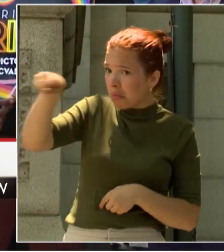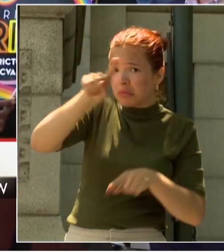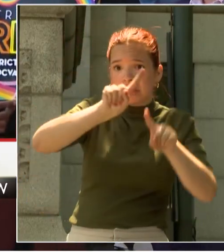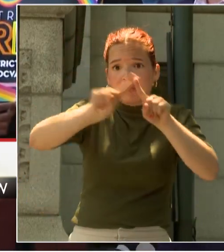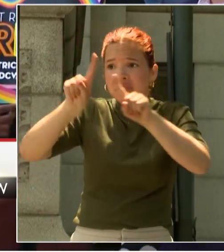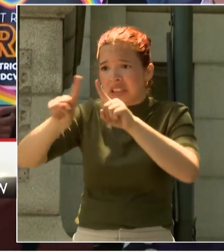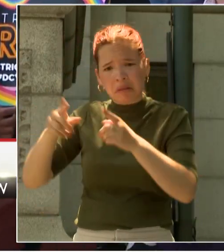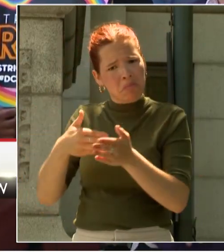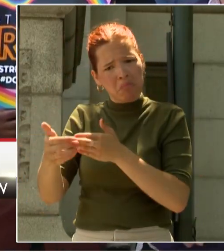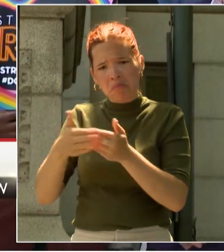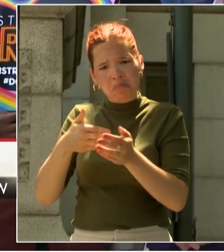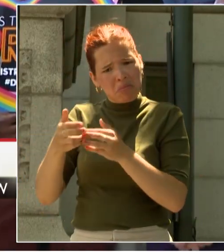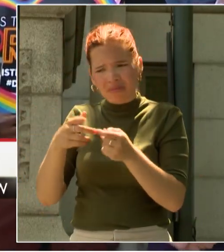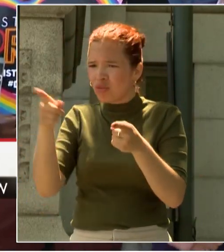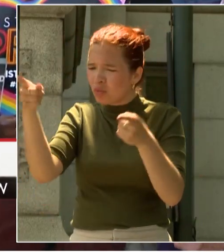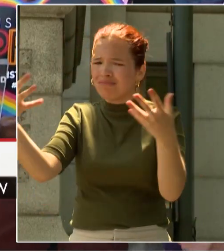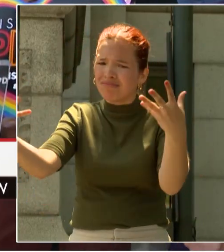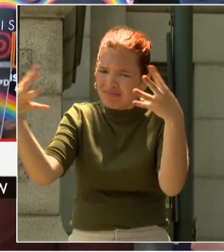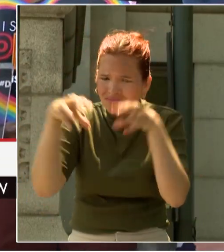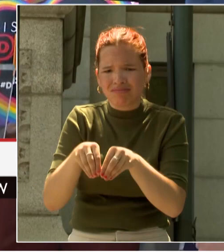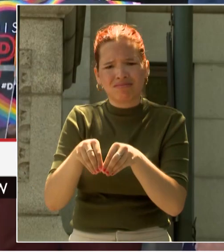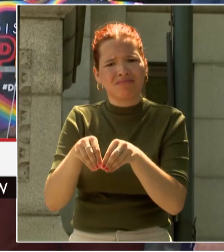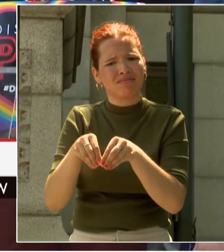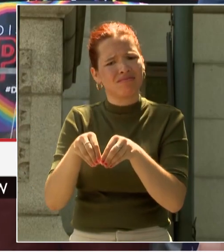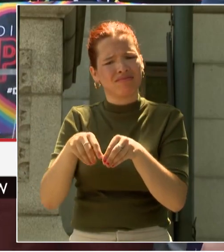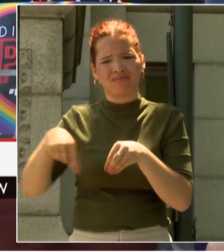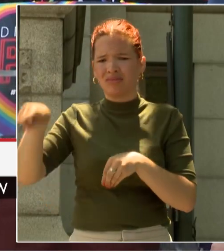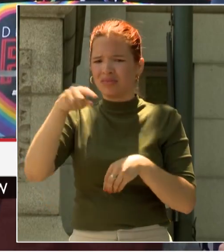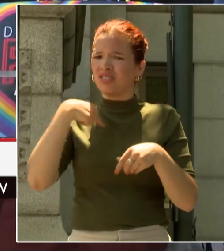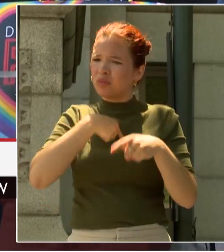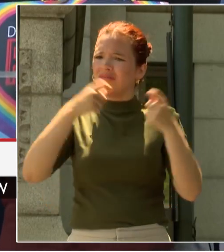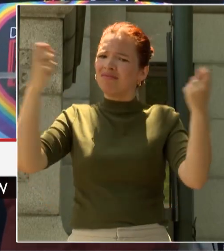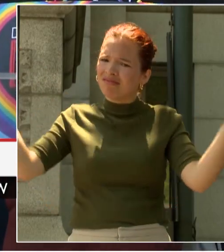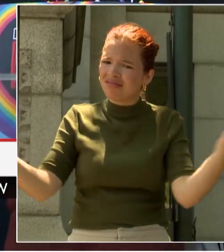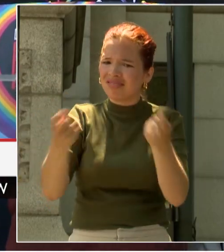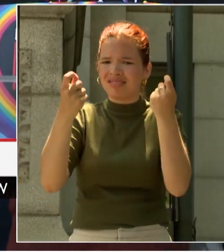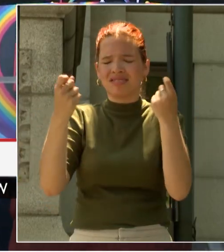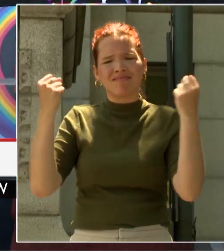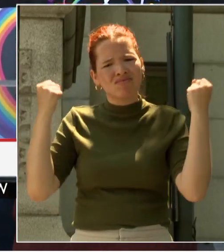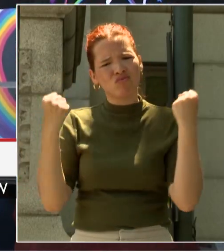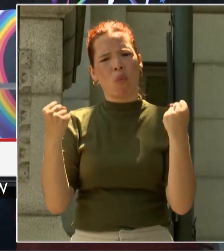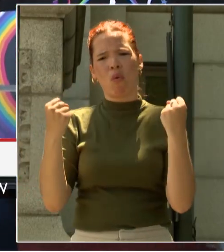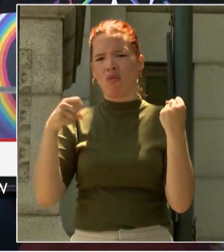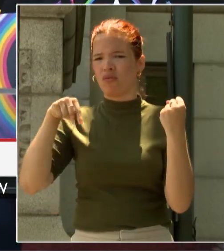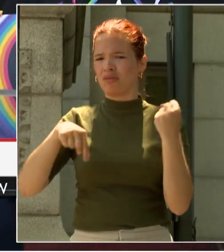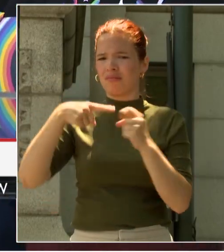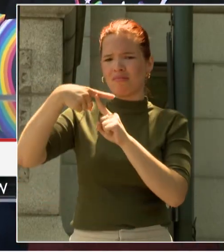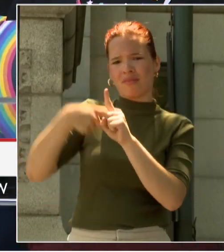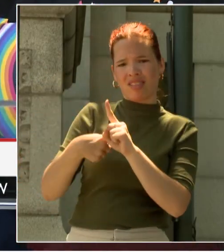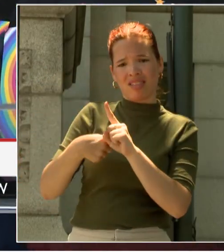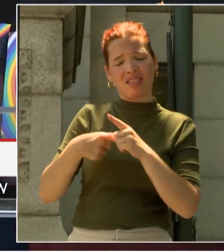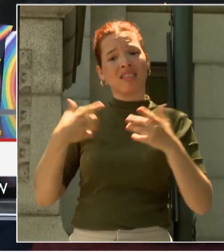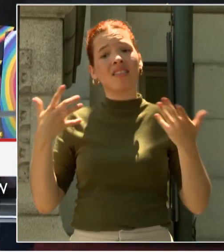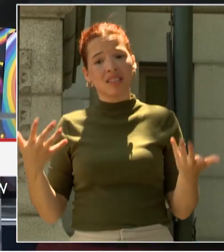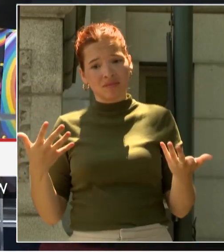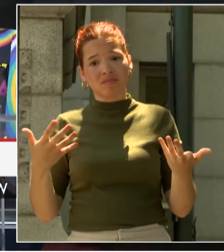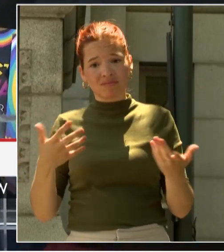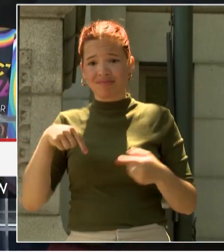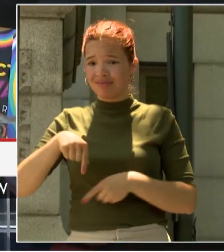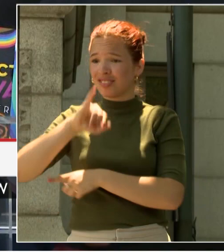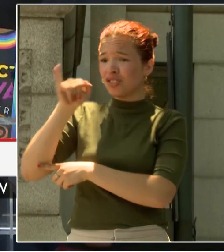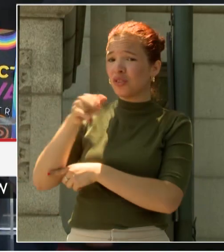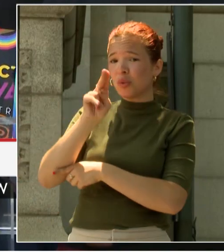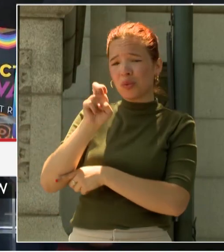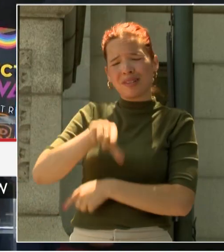inclusive. We celebrate our strength this month and all month, the month of June, Pride Month. But while